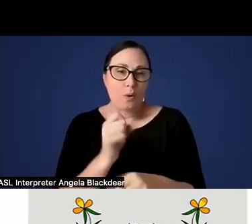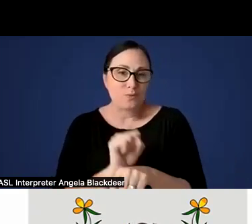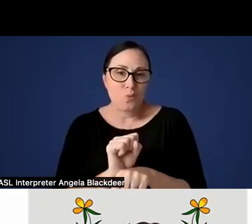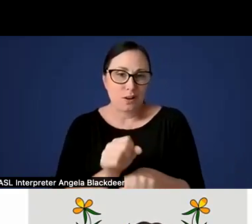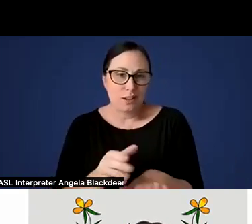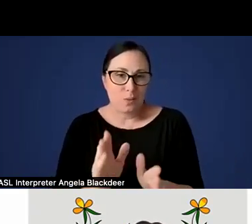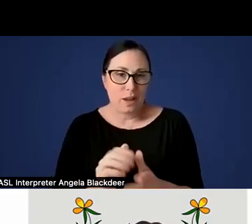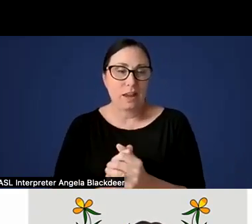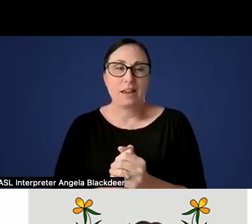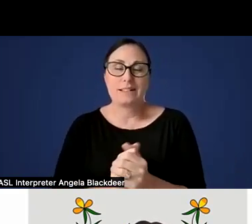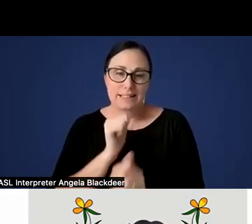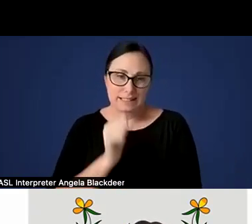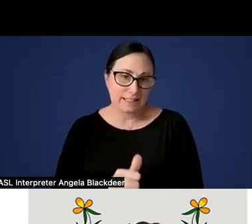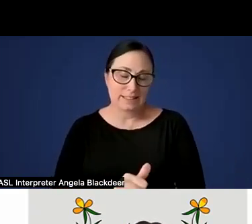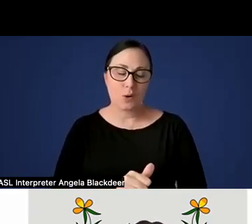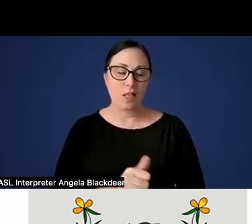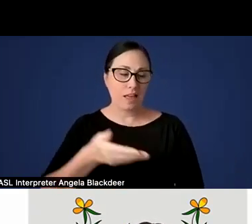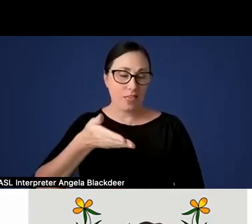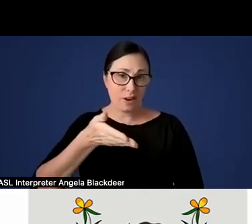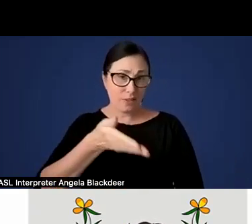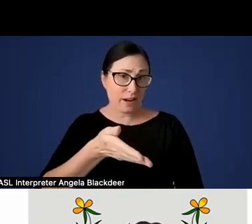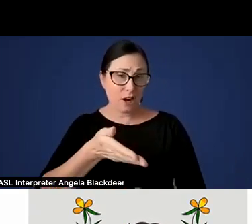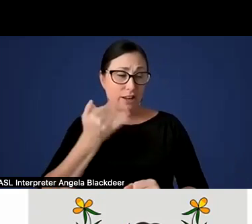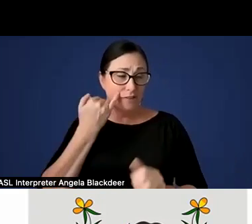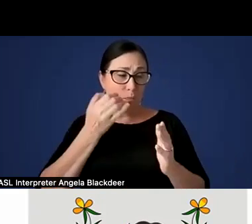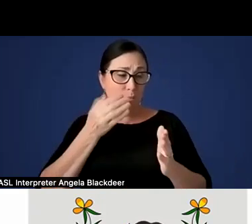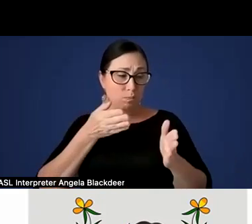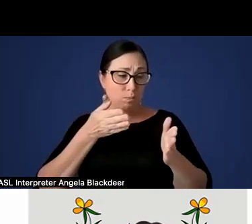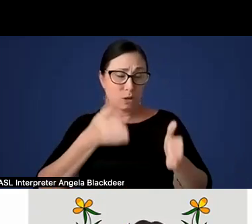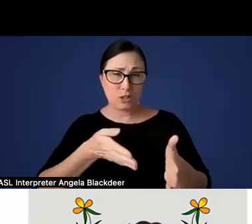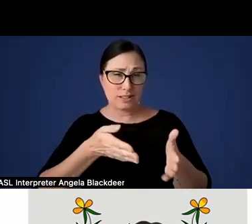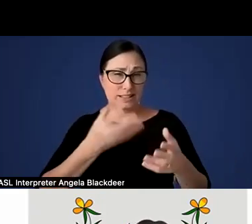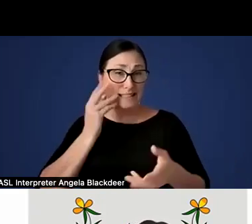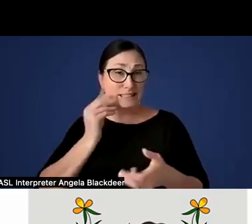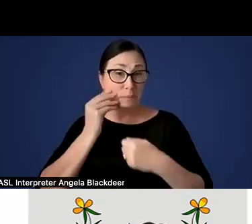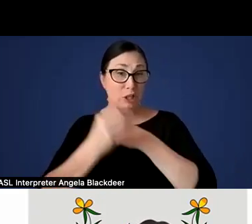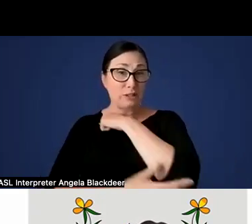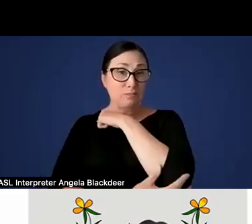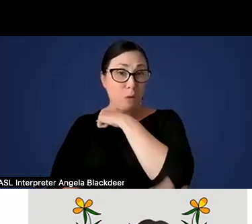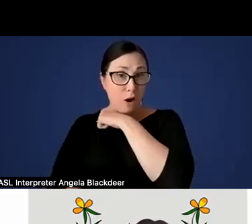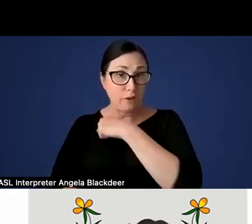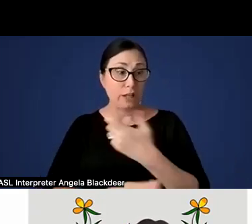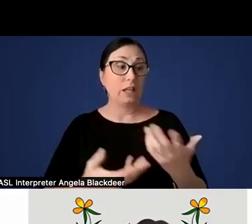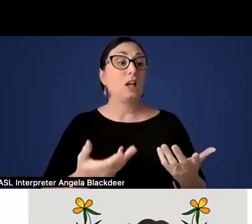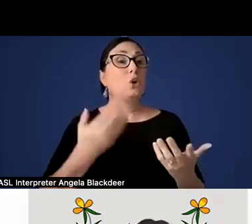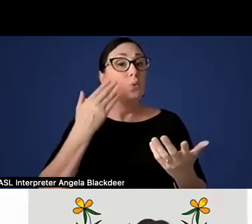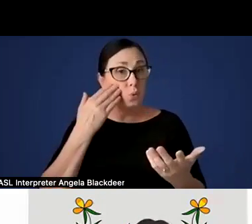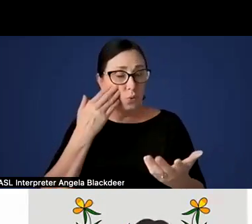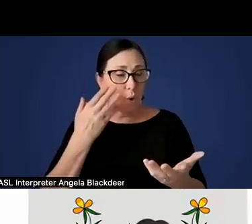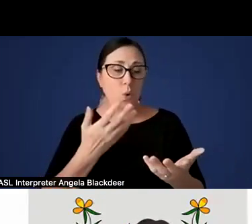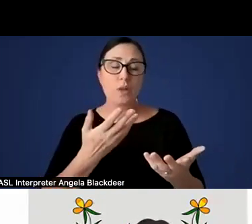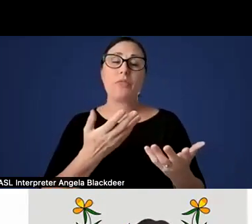that's where they're at, right? And so how do we meet folks where they're at, knowing that there are root causes, structural